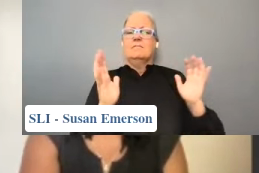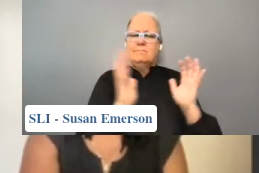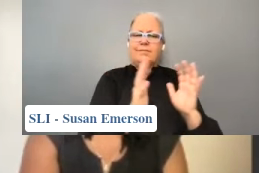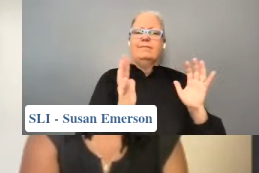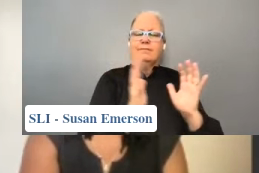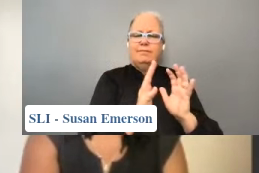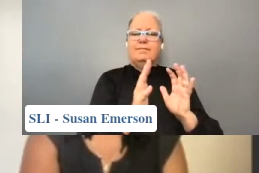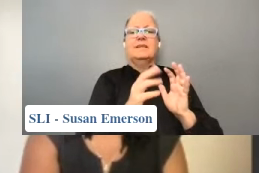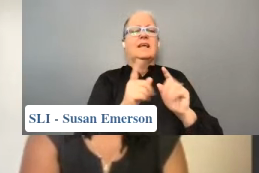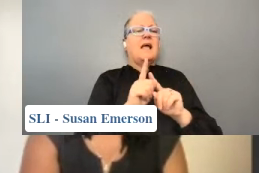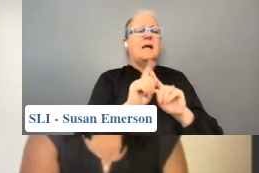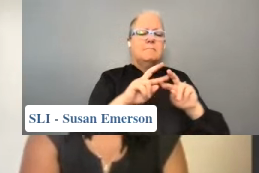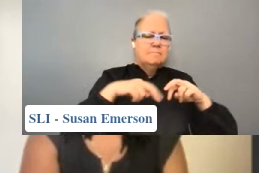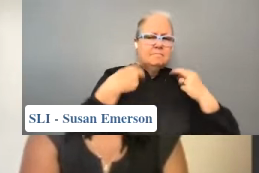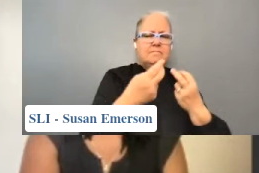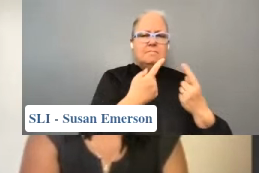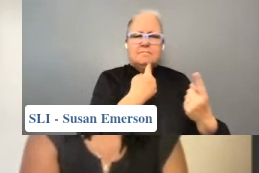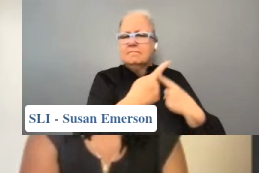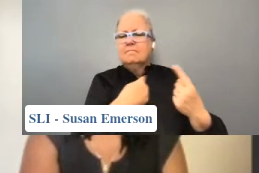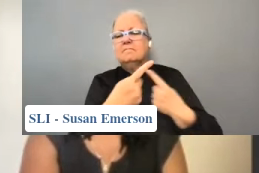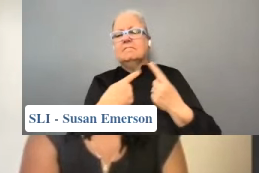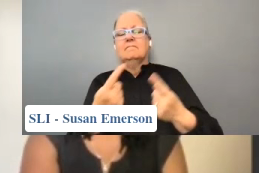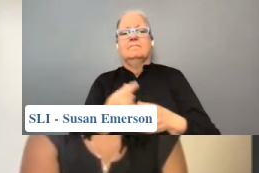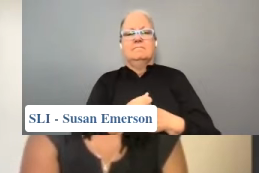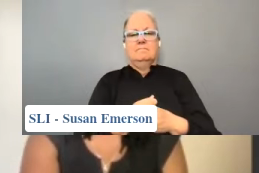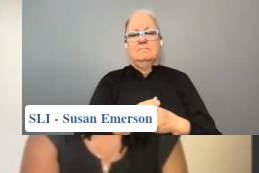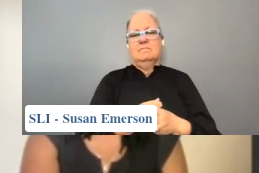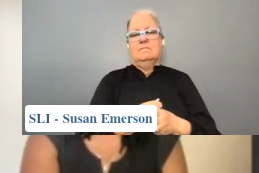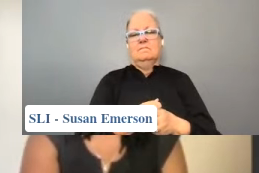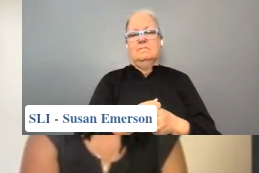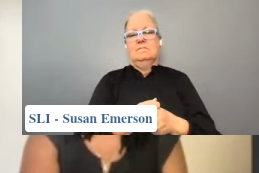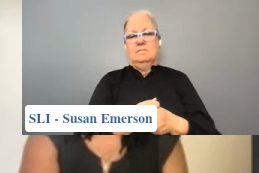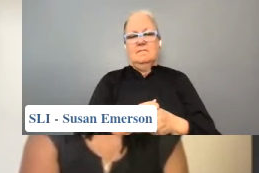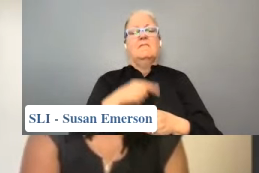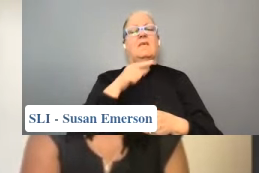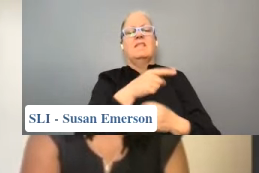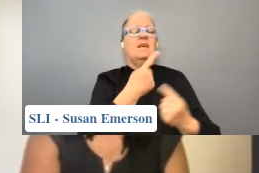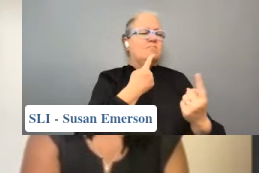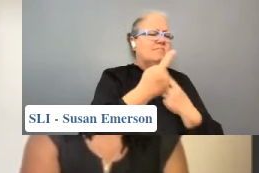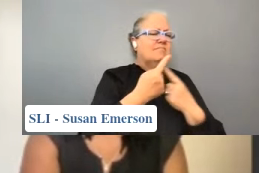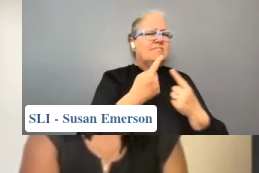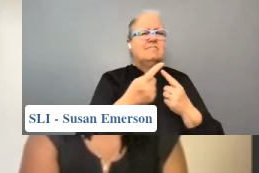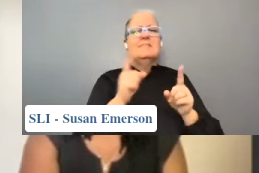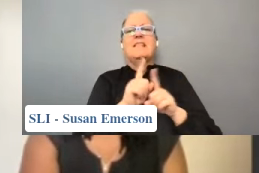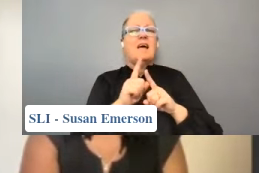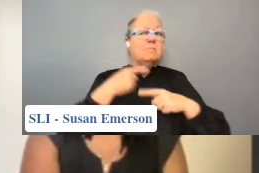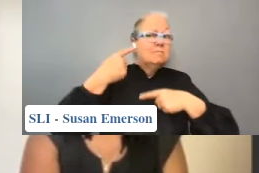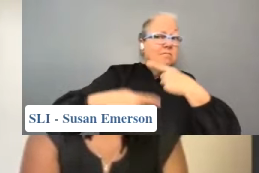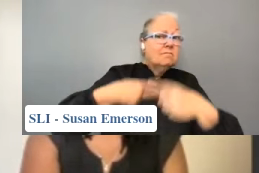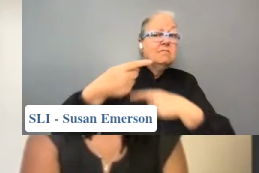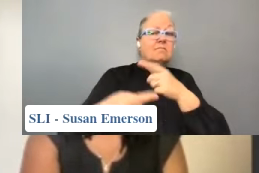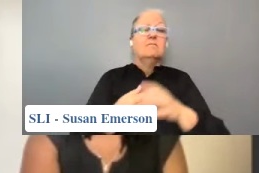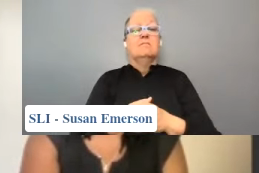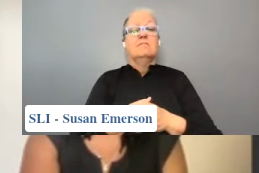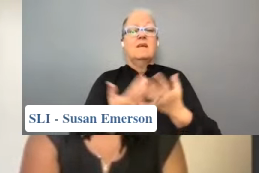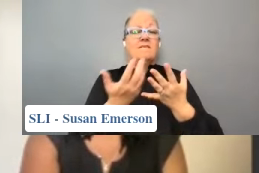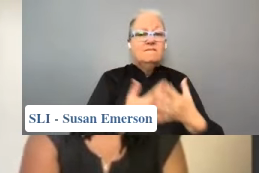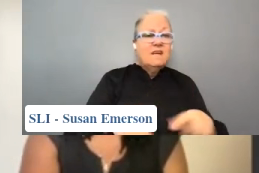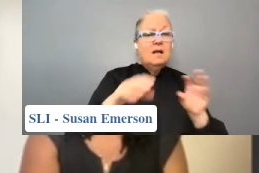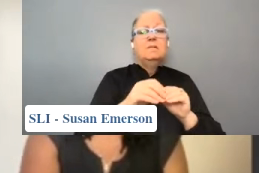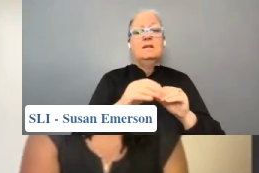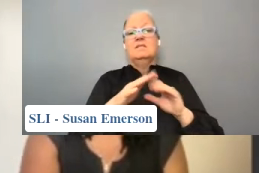violence and the early child development for Rwanda's most vulnerable families. home visiting allows child protection workforce